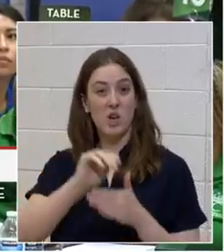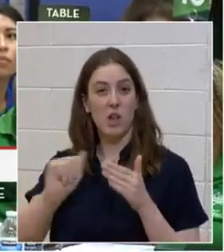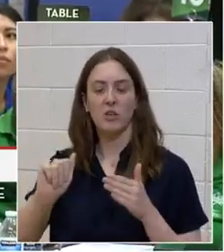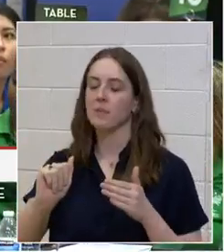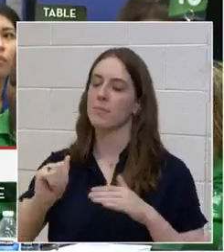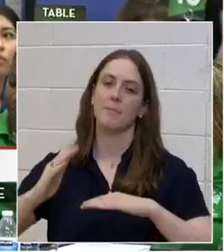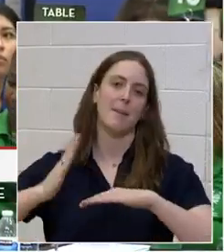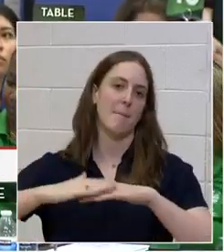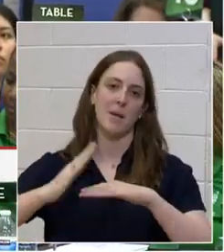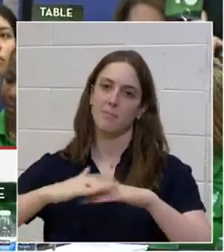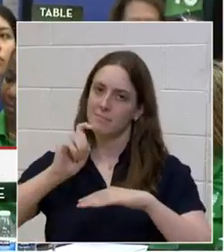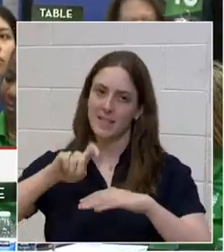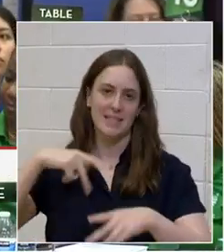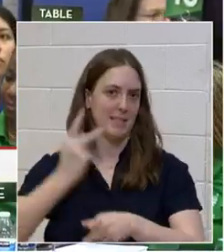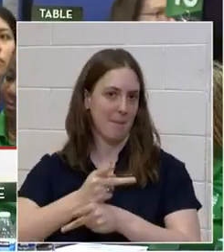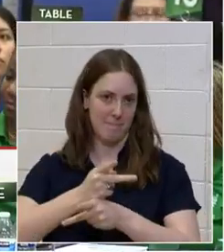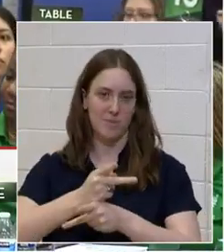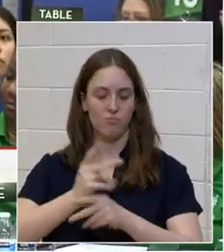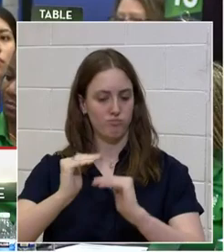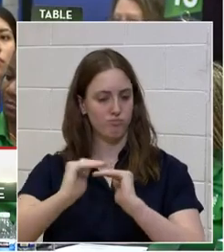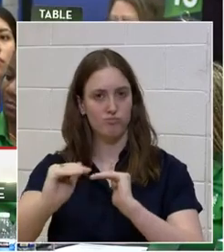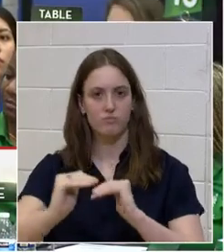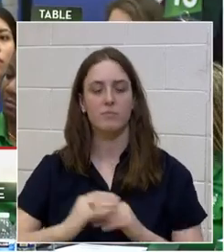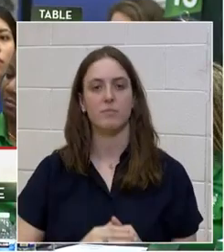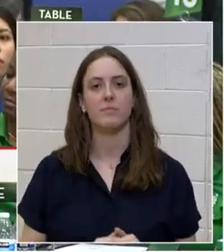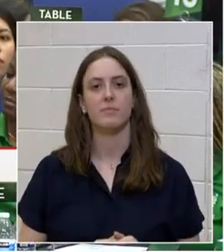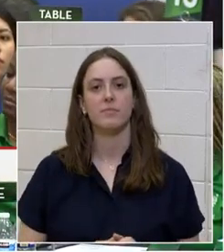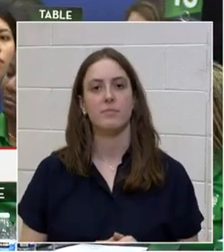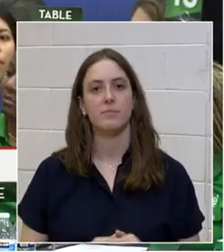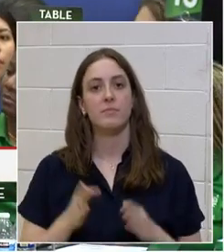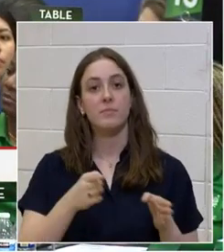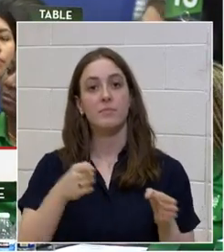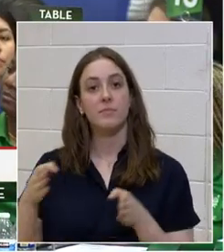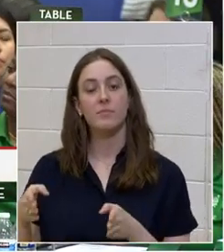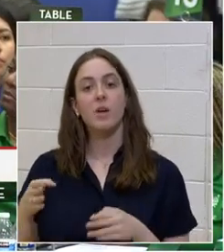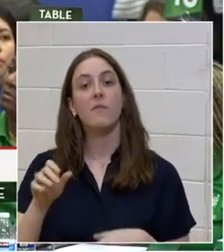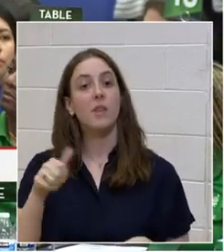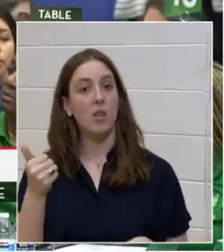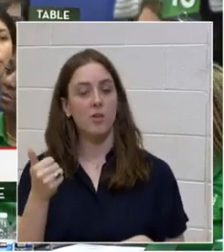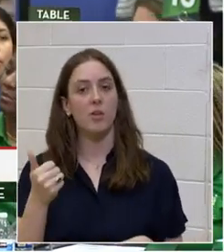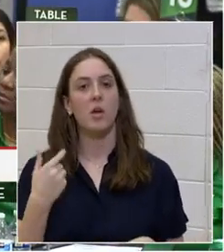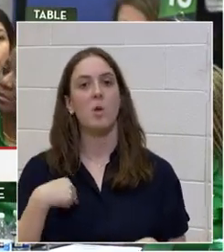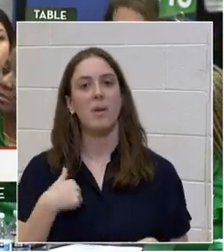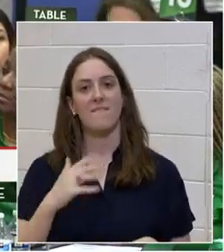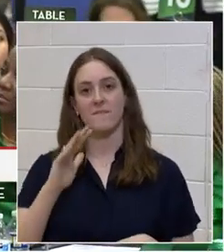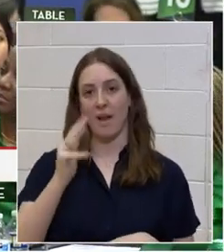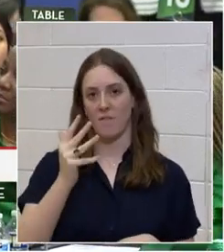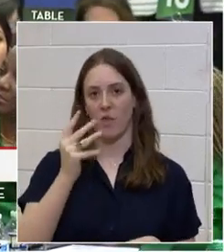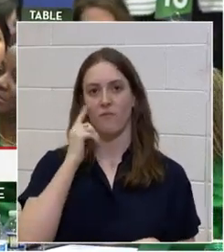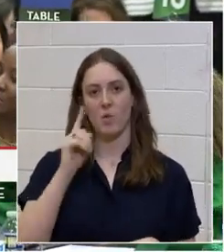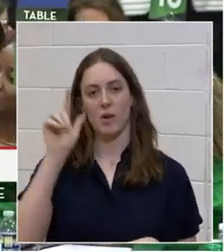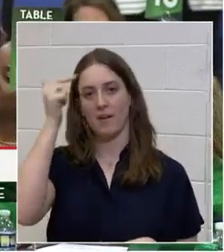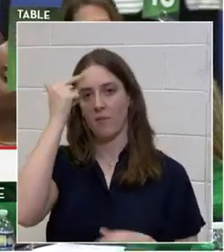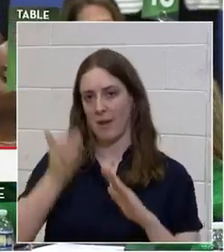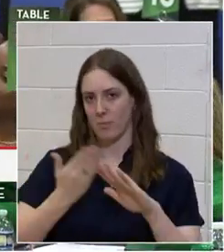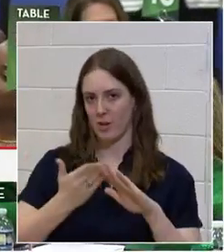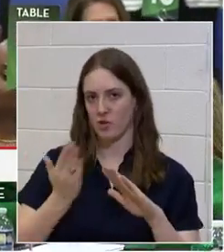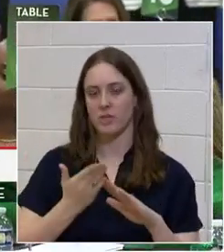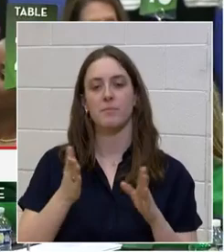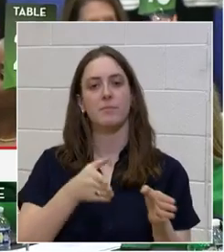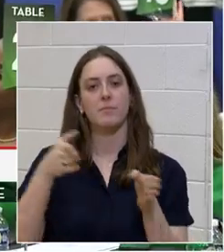for education, so we kept that exactly as it was. For the other ones, we did $5 for government